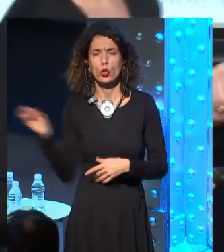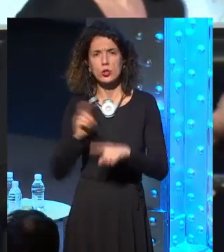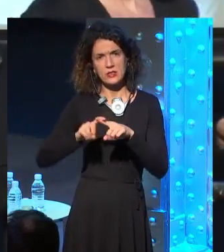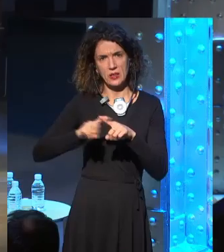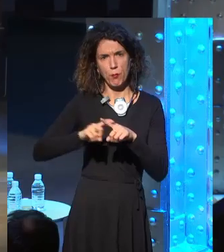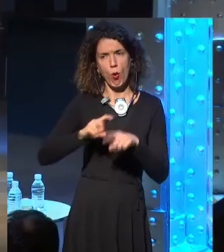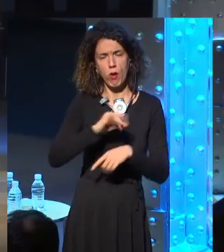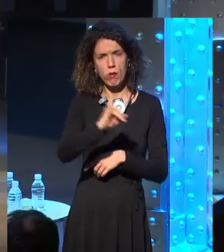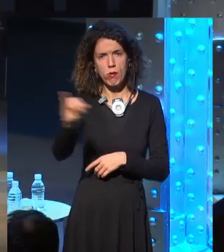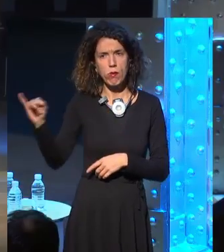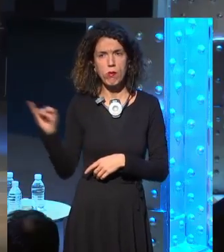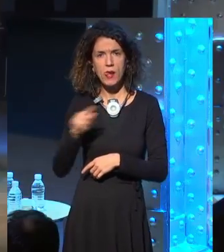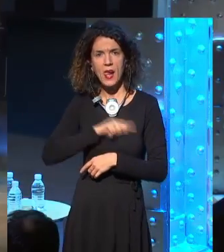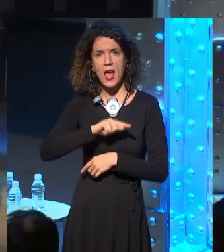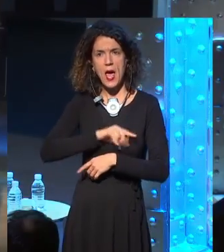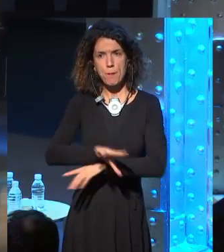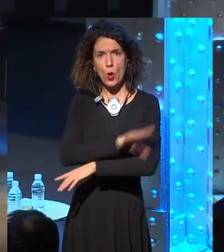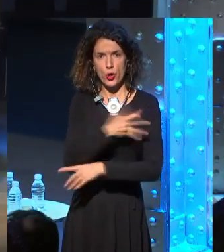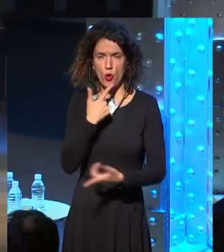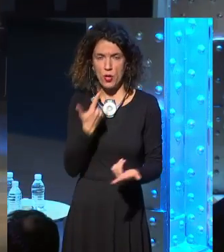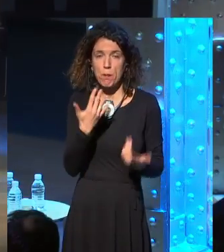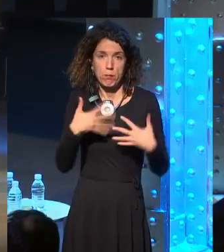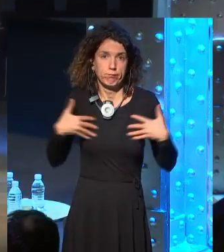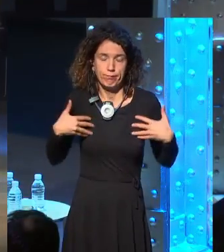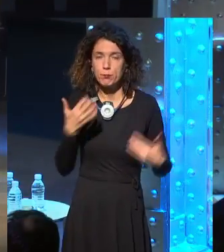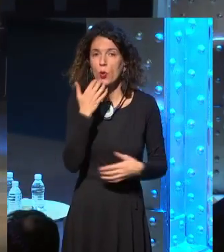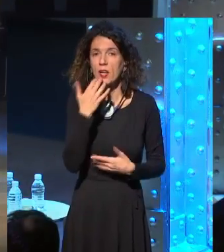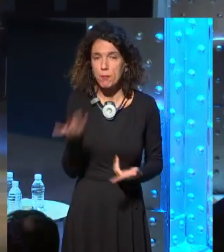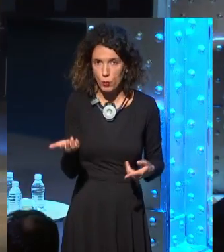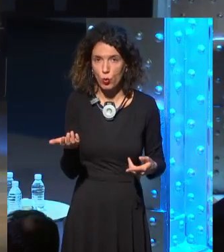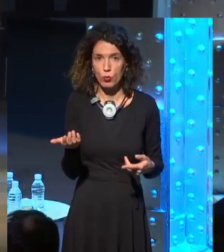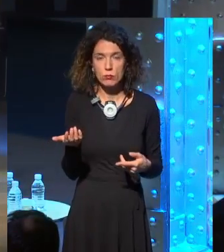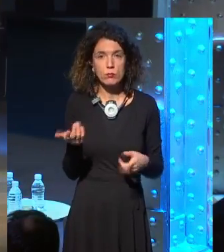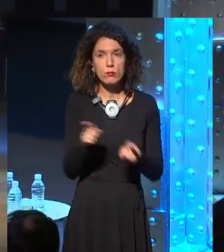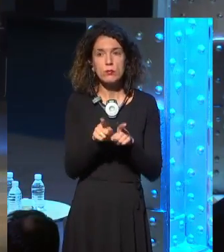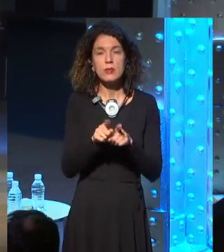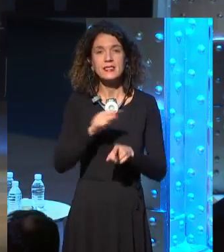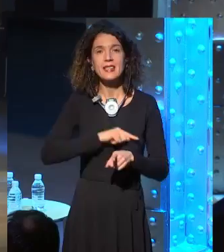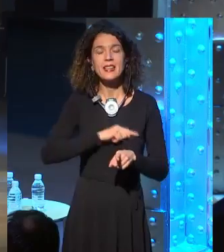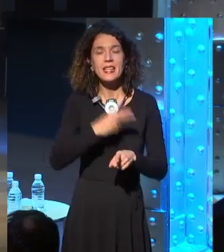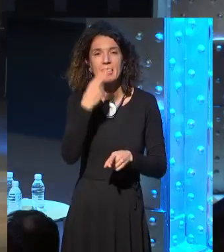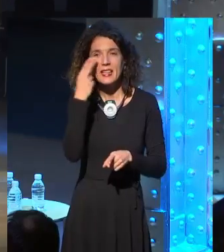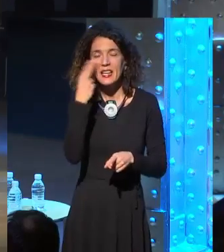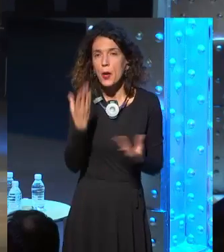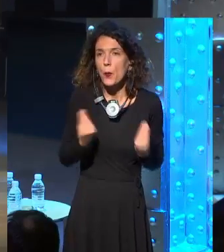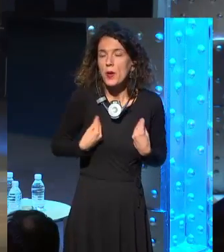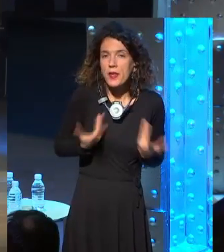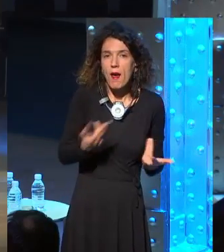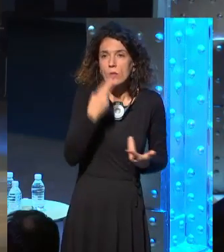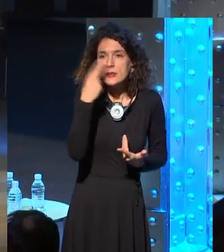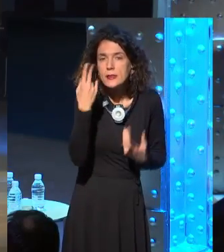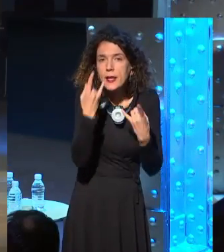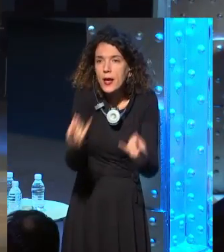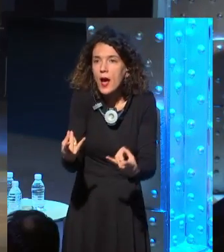well-functioning type of emotions or experiences, such as, feeling interest in life, being absorbed,